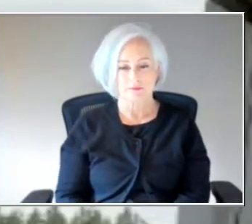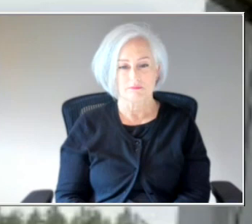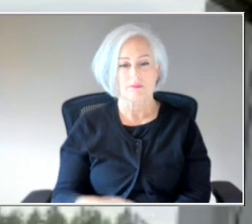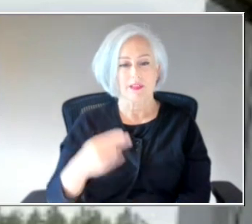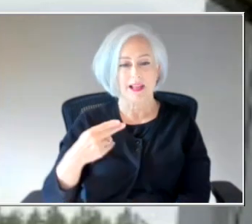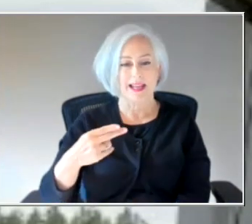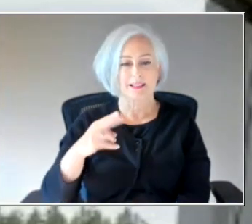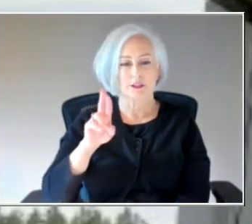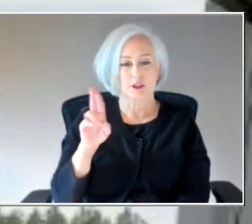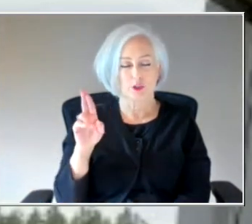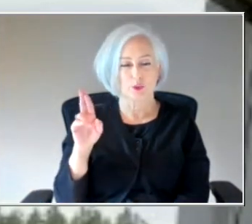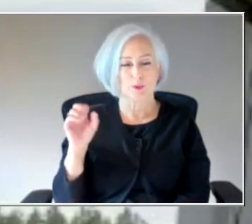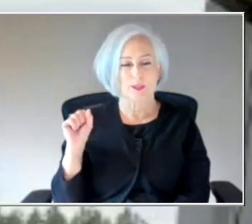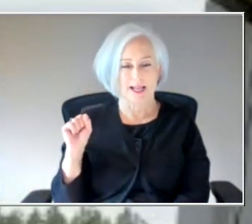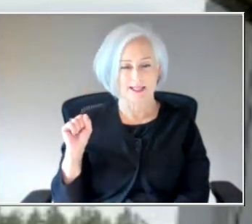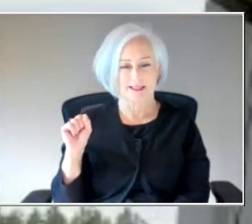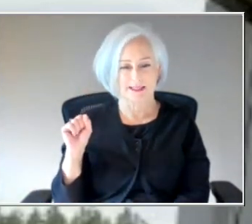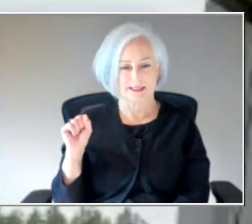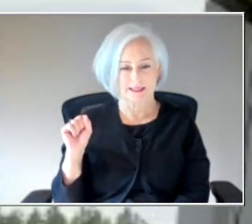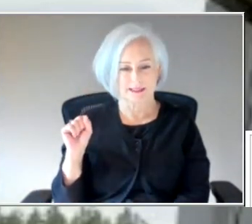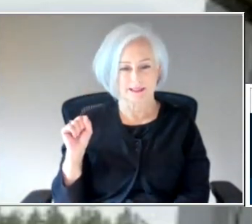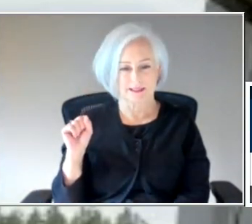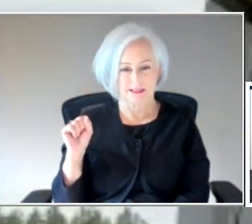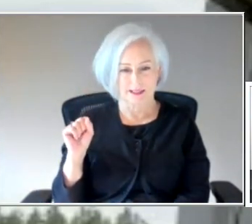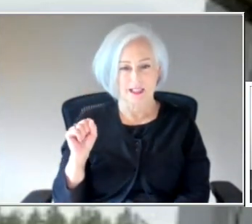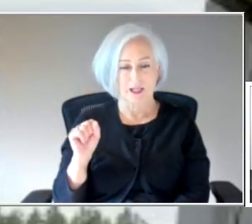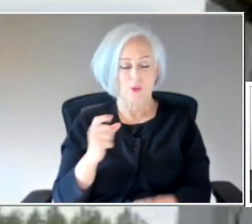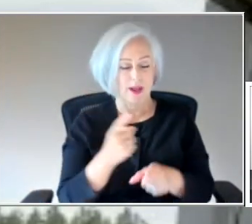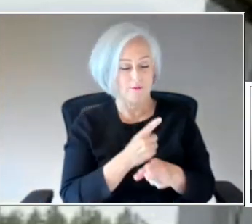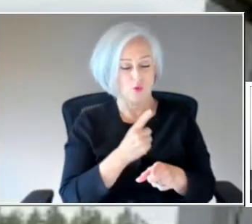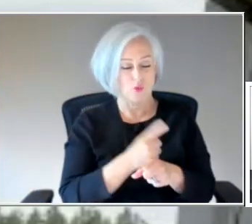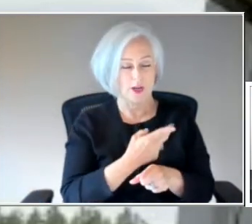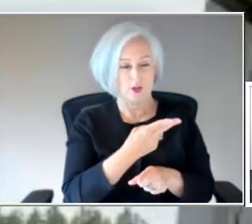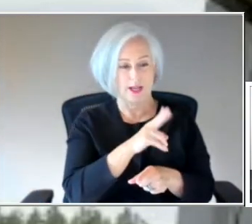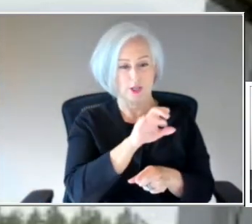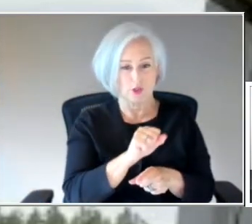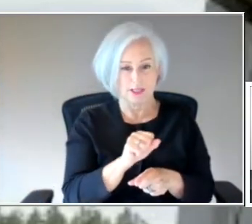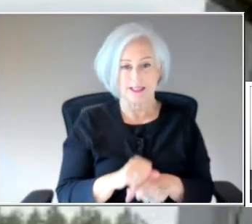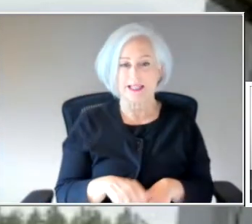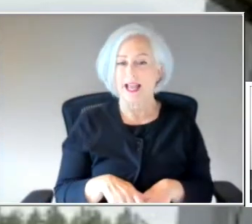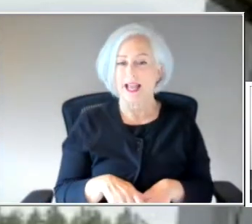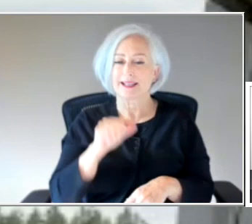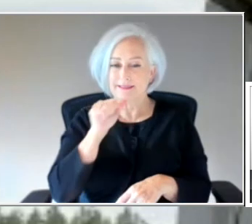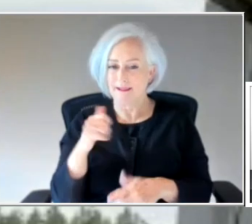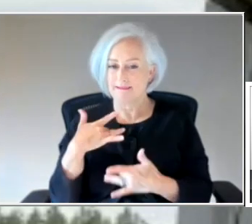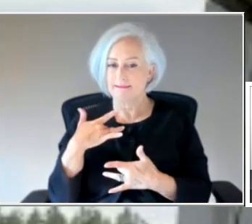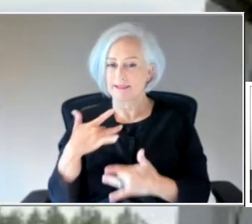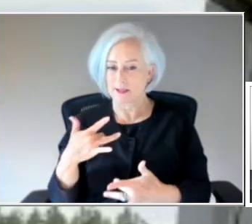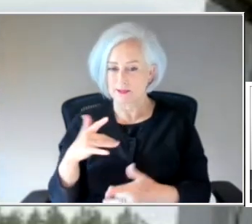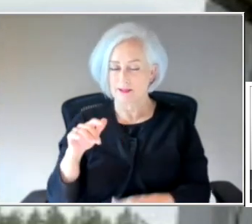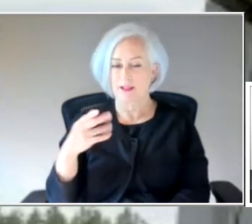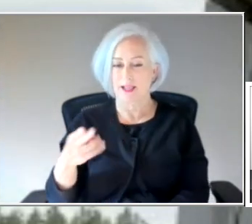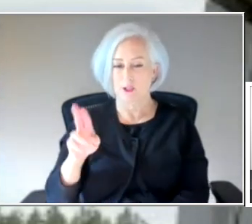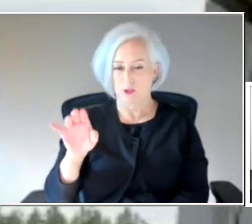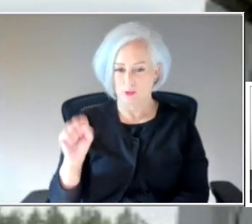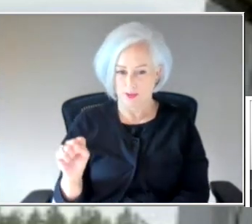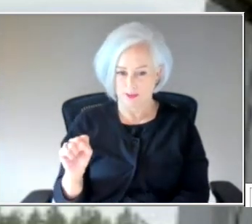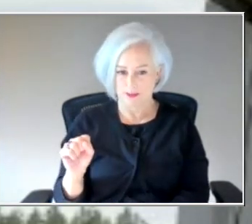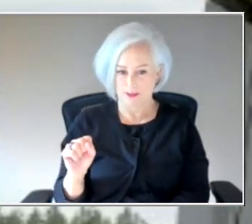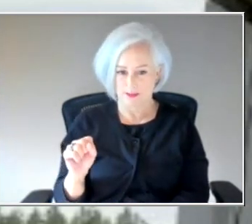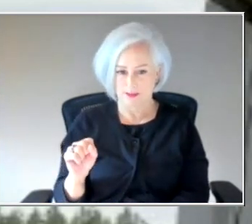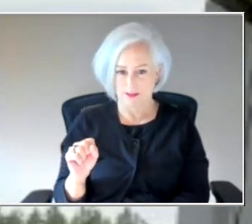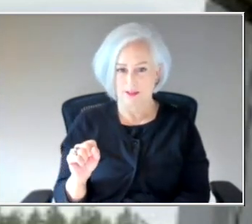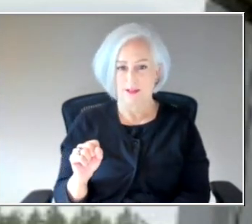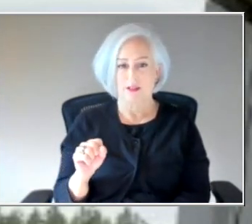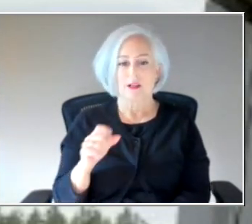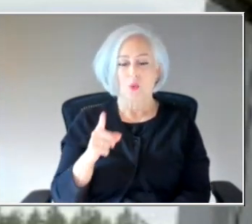HUS is, there's regular HUS and then the atypical HUS, and it's some kind of a, once you